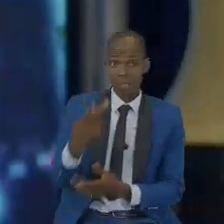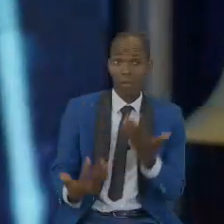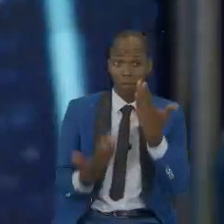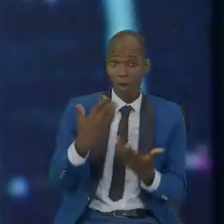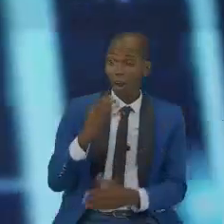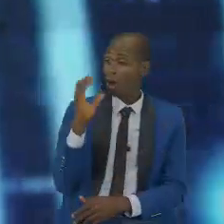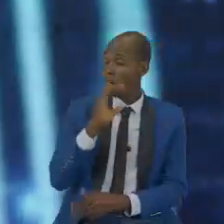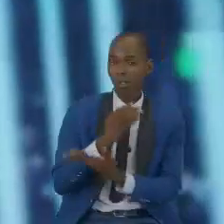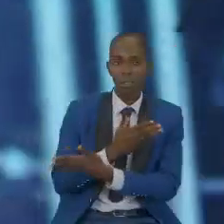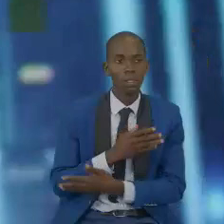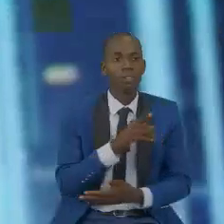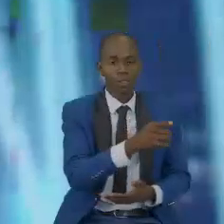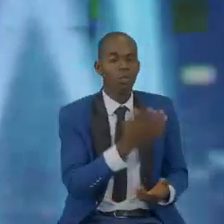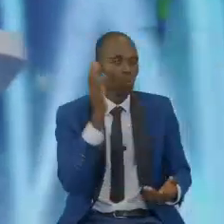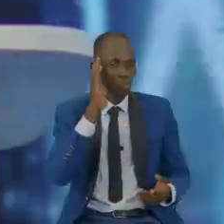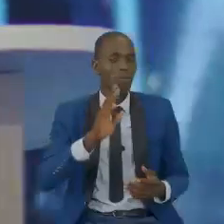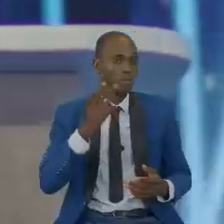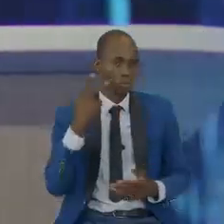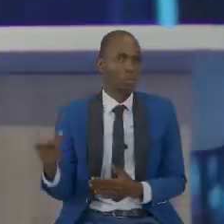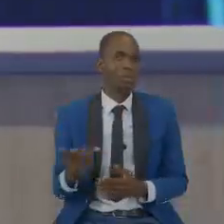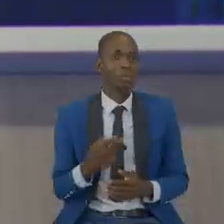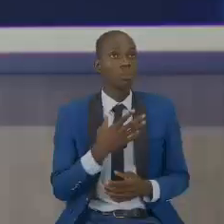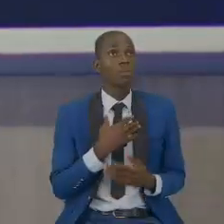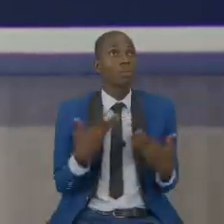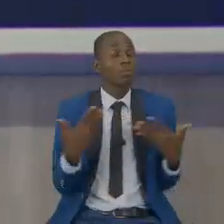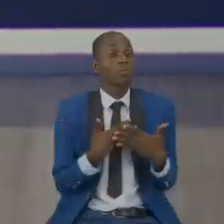have fortitude. You are there, and